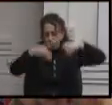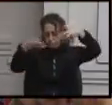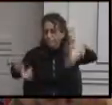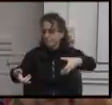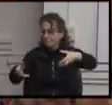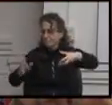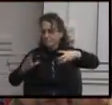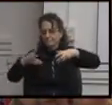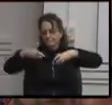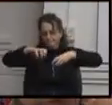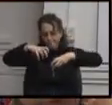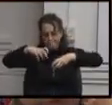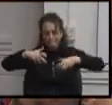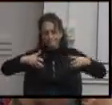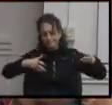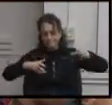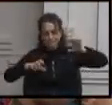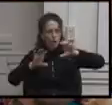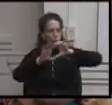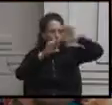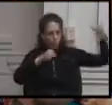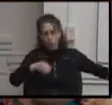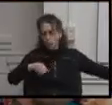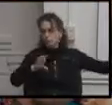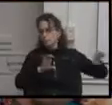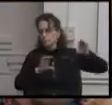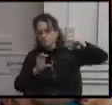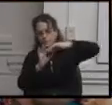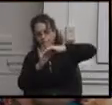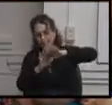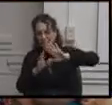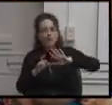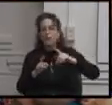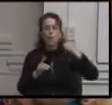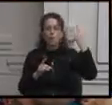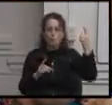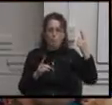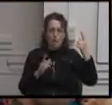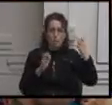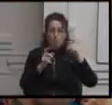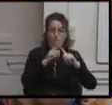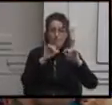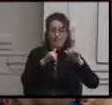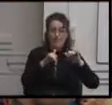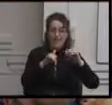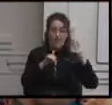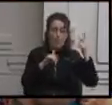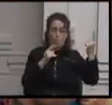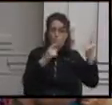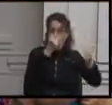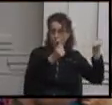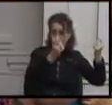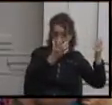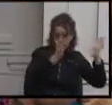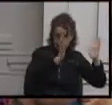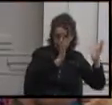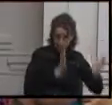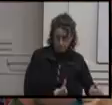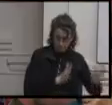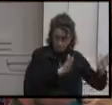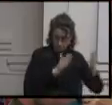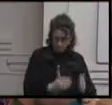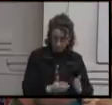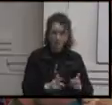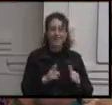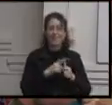fire. One of them needs to be the incident commander. So that now leaves you 2 people with a full complement of